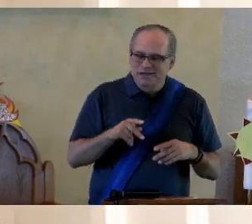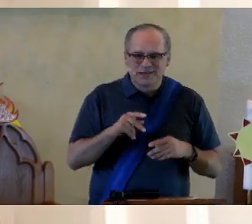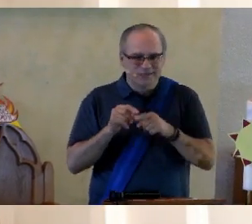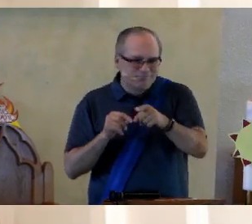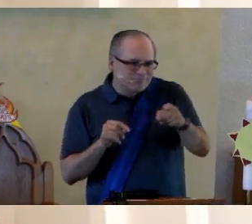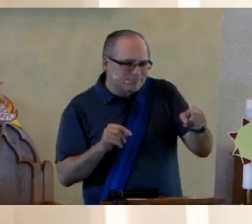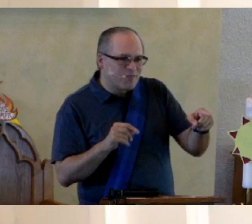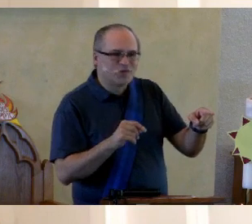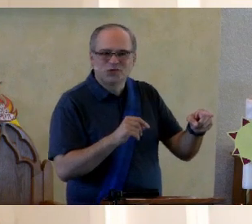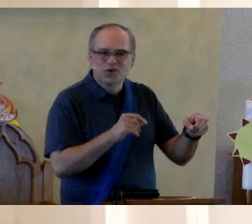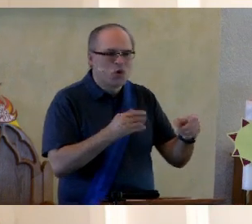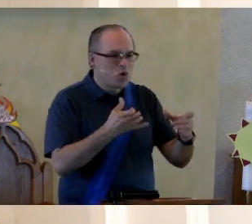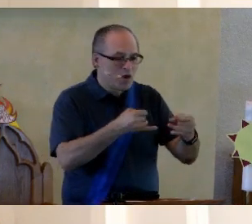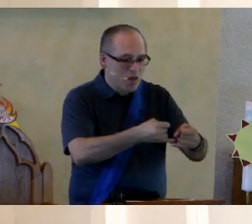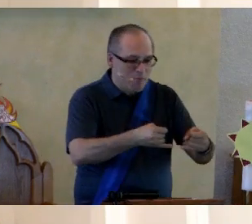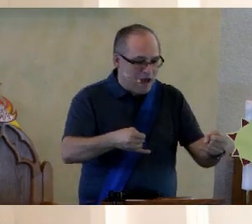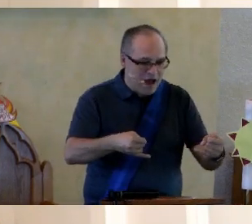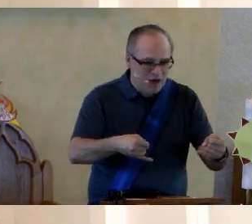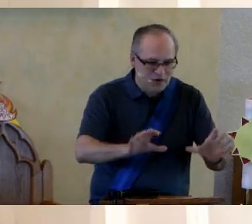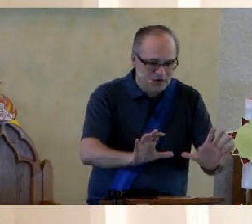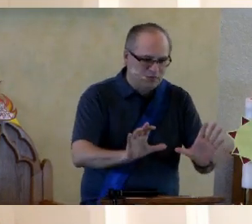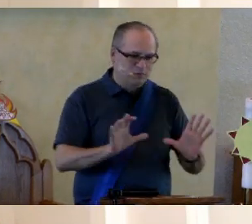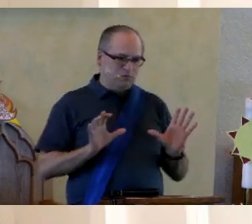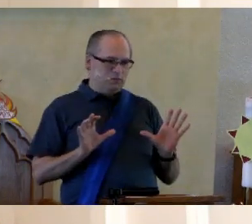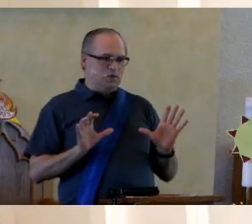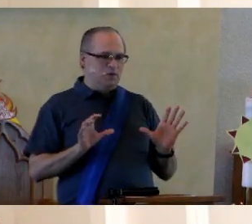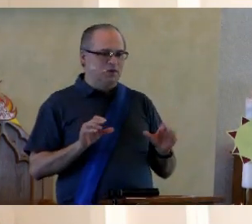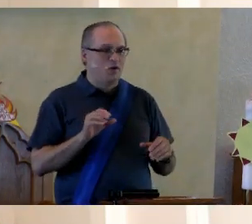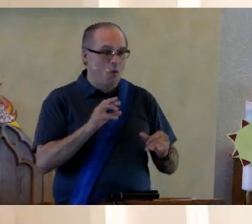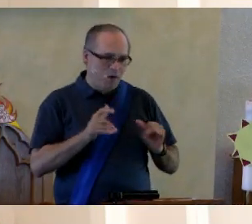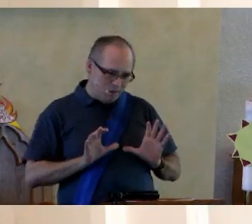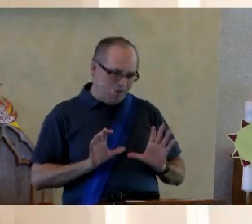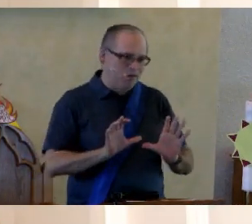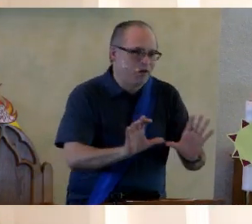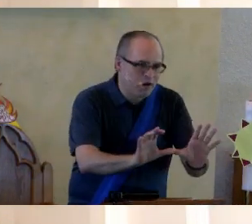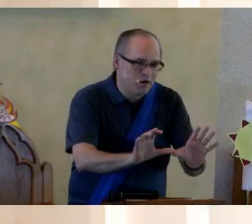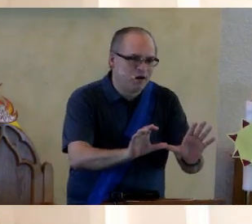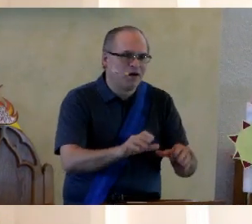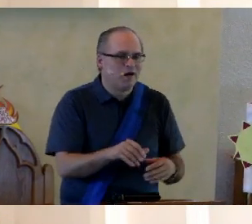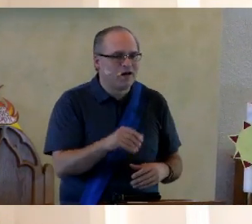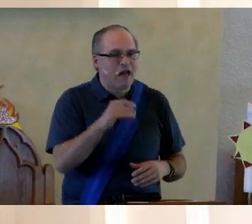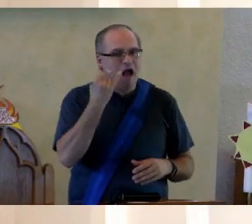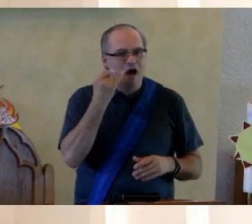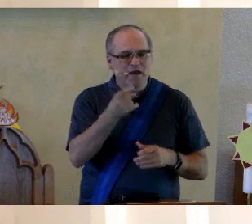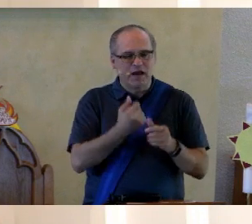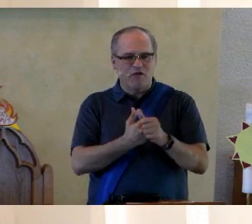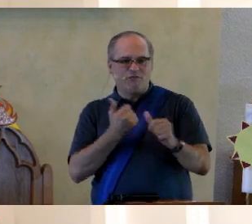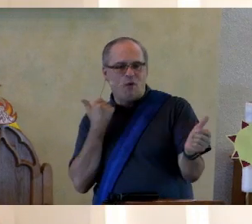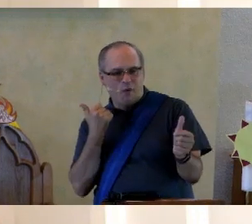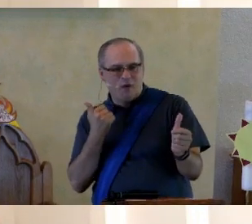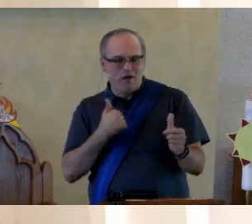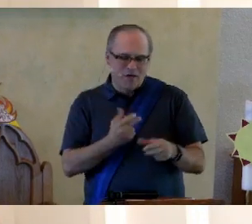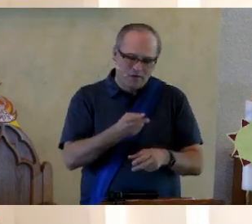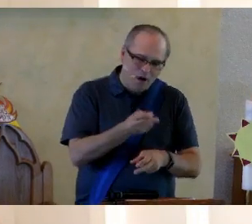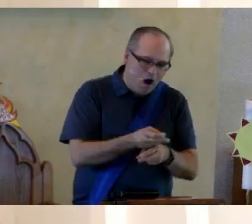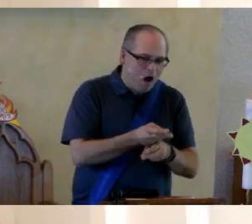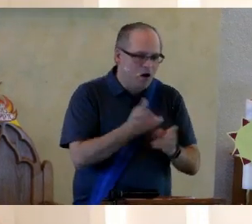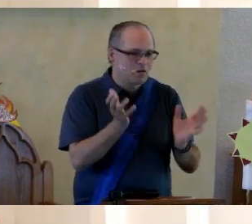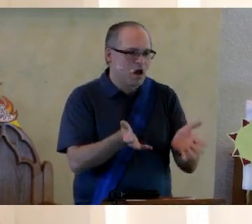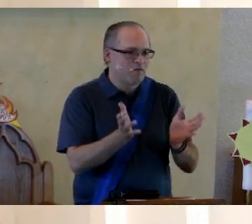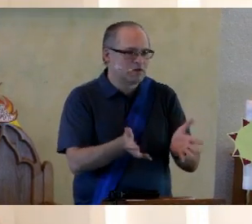to be breached if it means that they can avoid having hard conversations with difficult people. So in an effort to keep